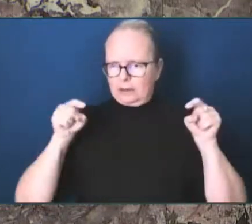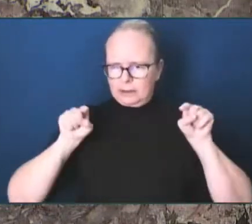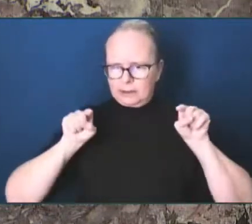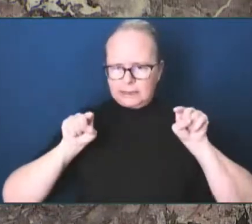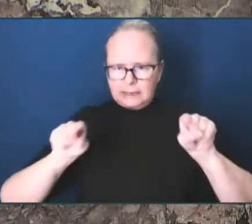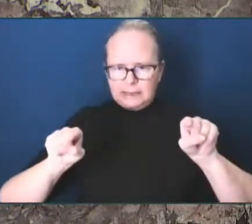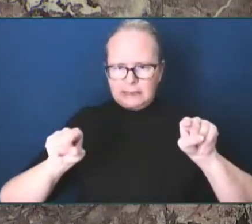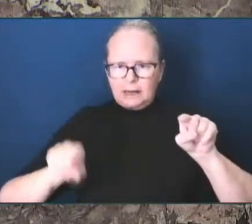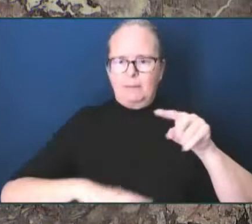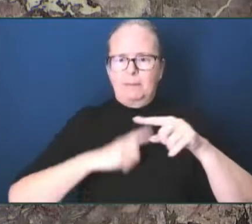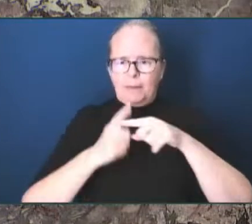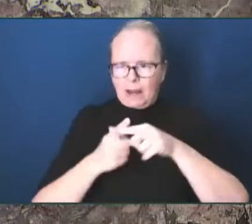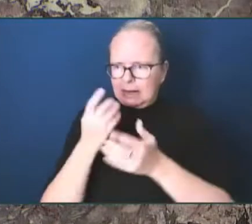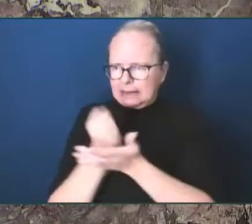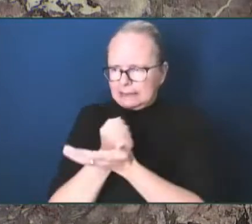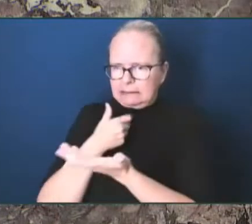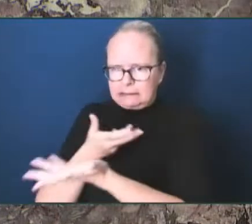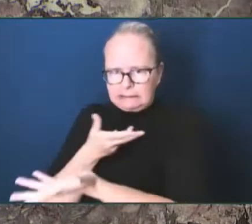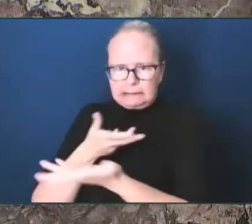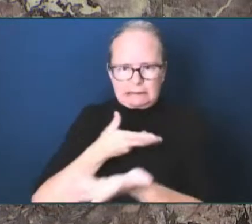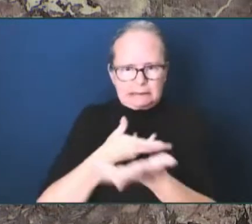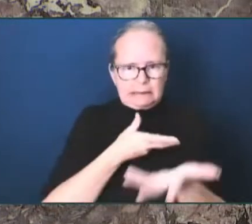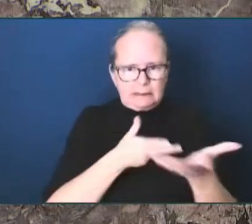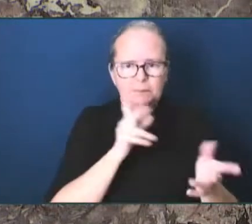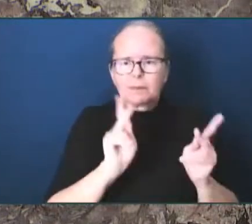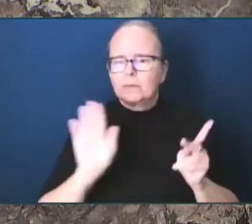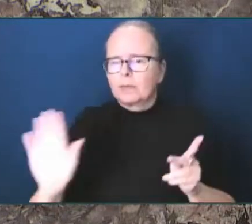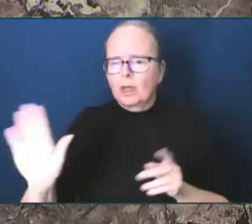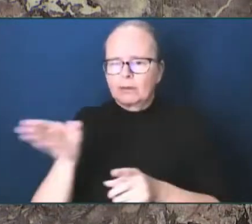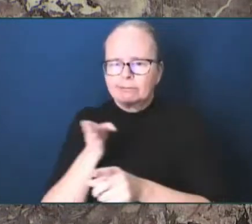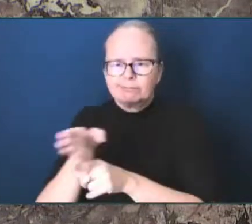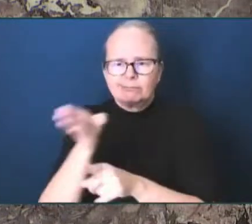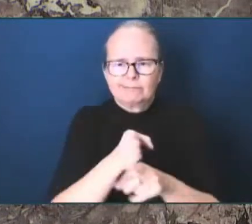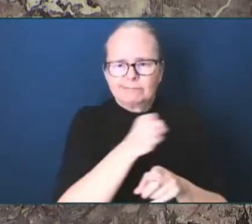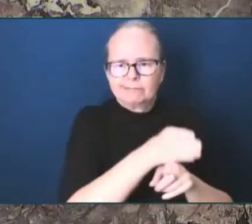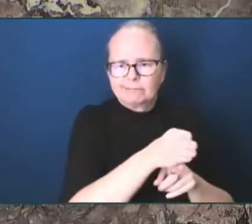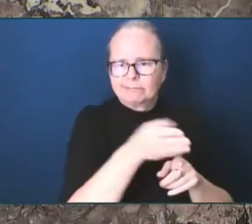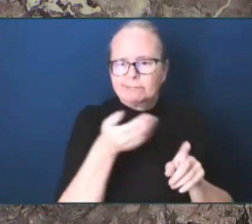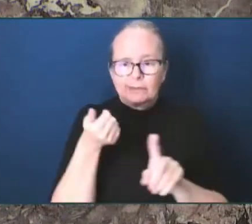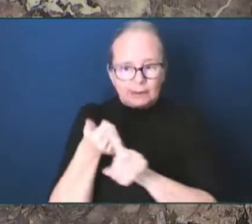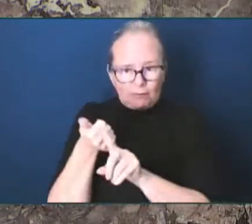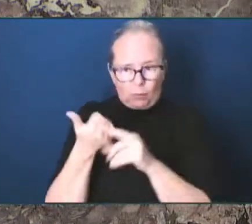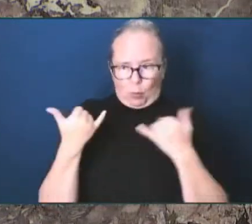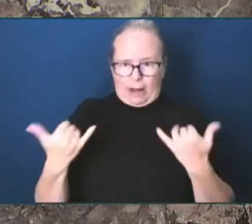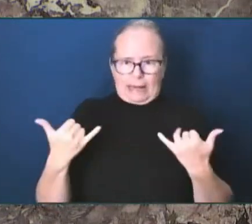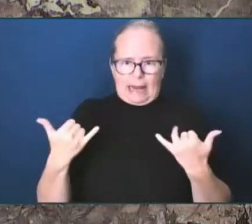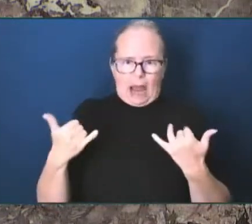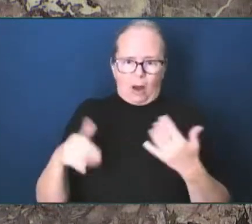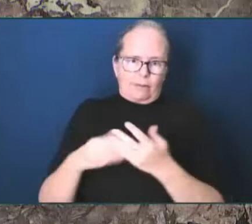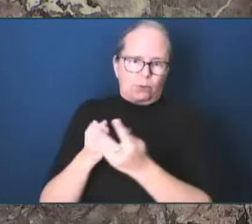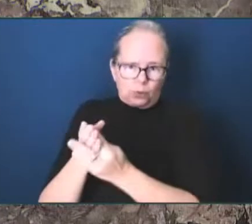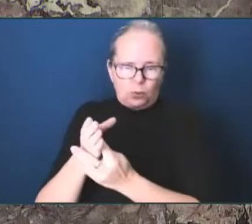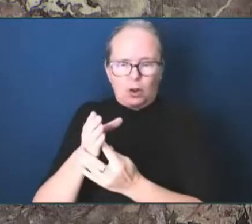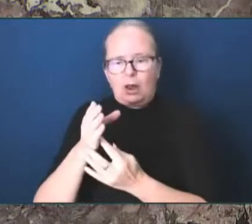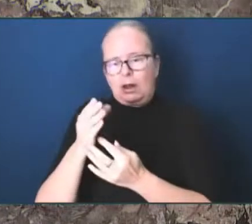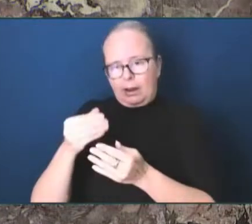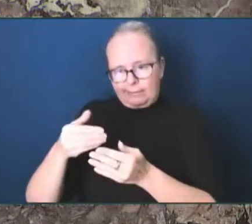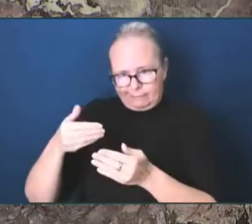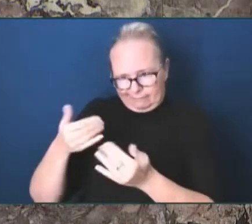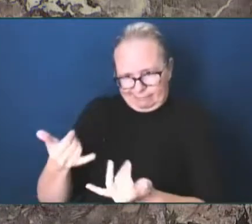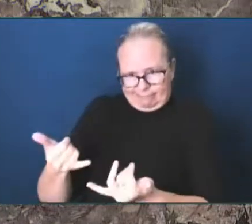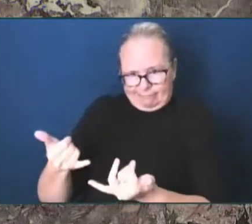people in particularly with lived and living experience about what they need right now. And our very first priority is getting the crisis